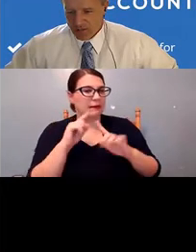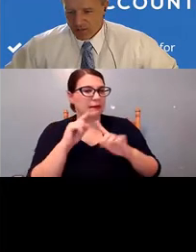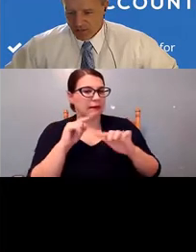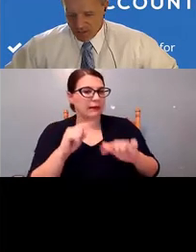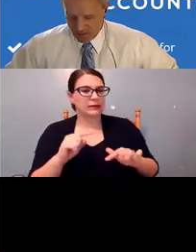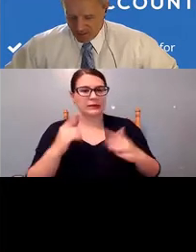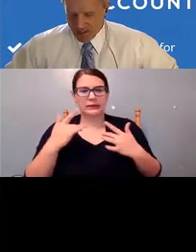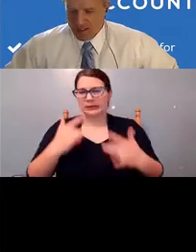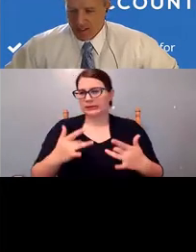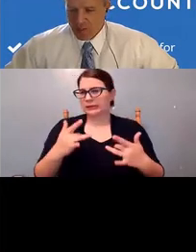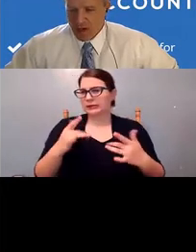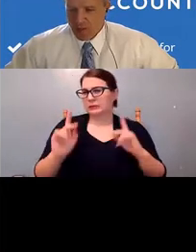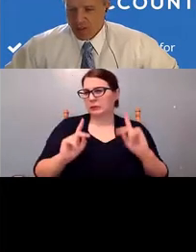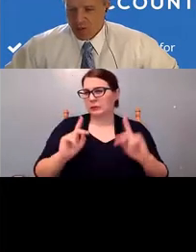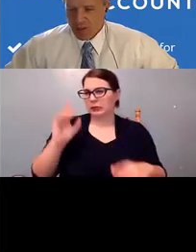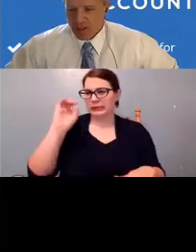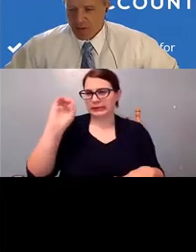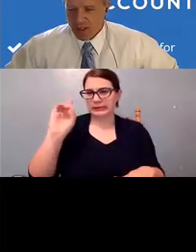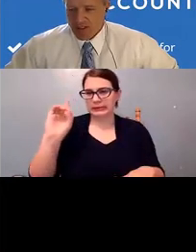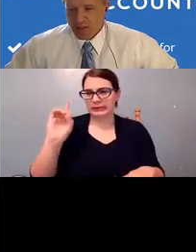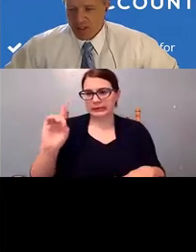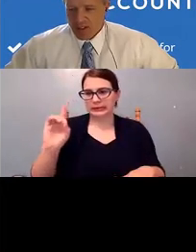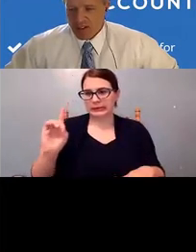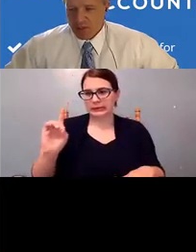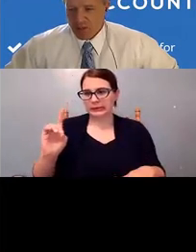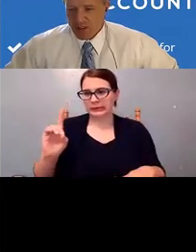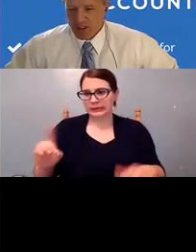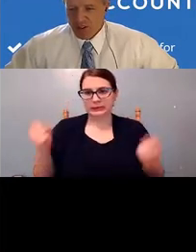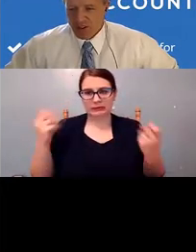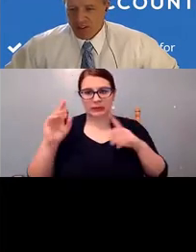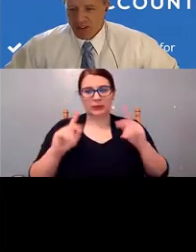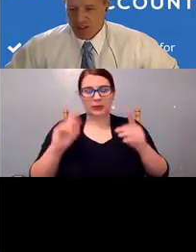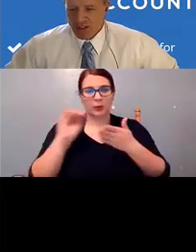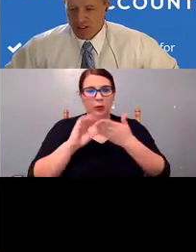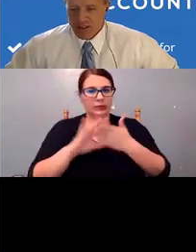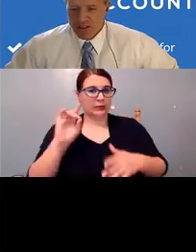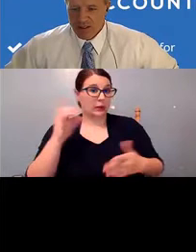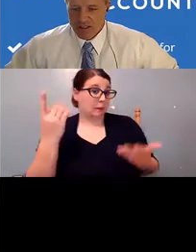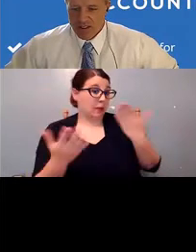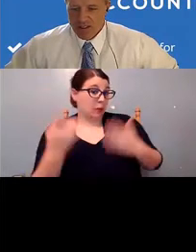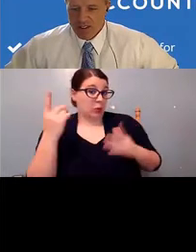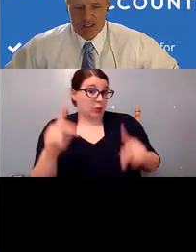a popular one. We had somebody think maybe legal guardian.